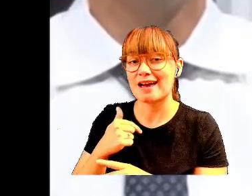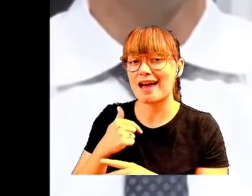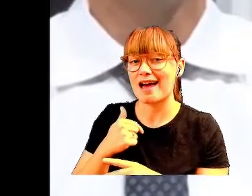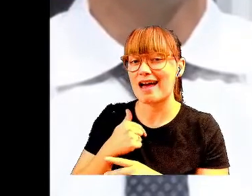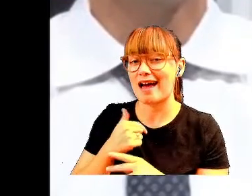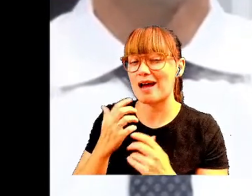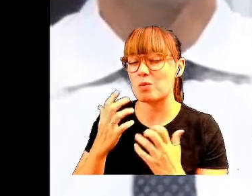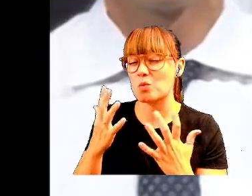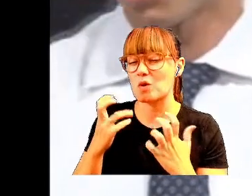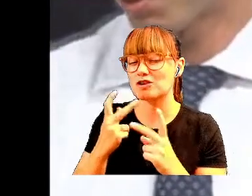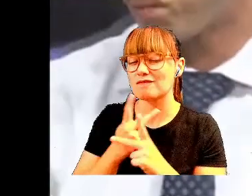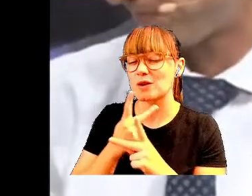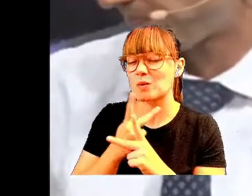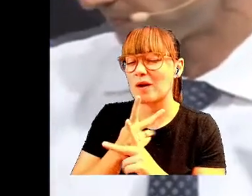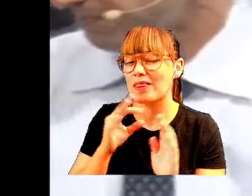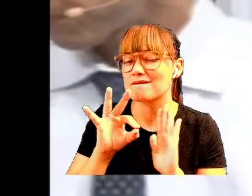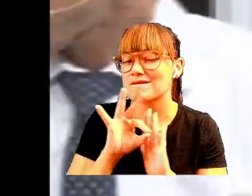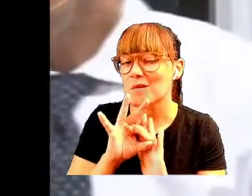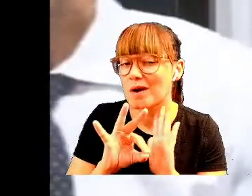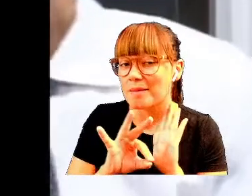formula would be to find this fifth term?